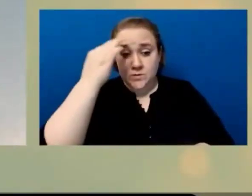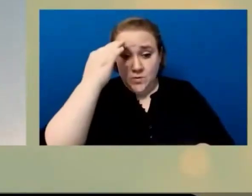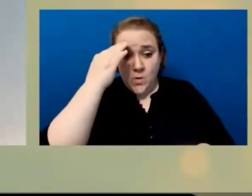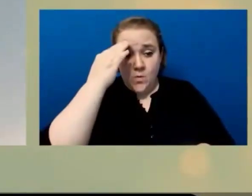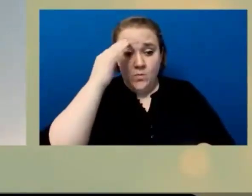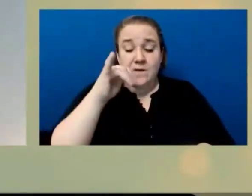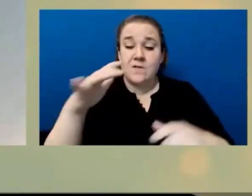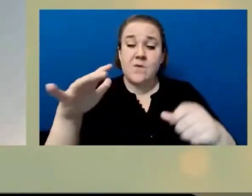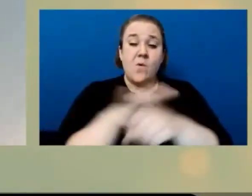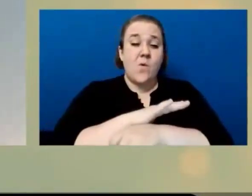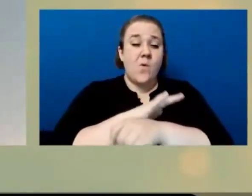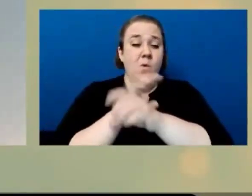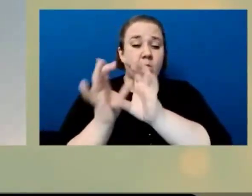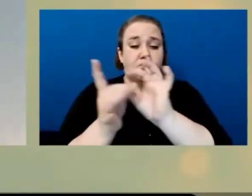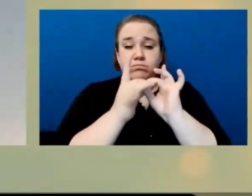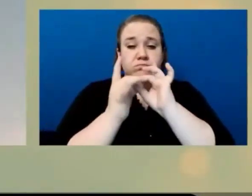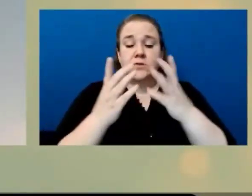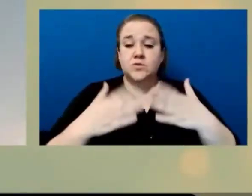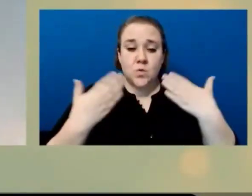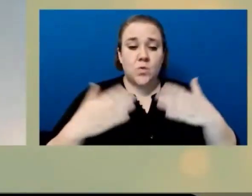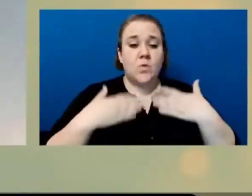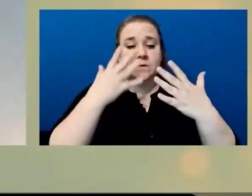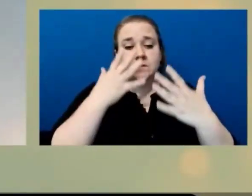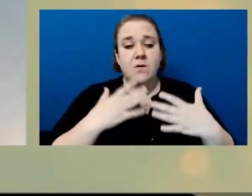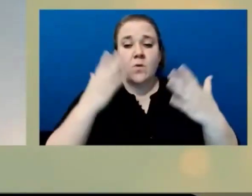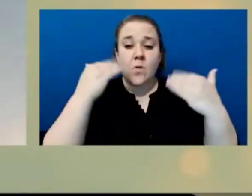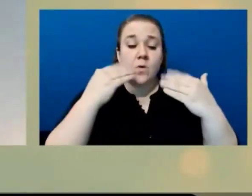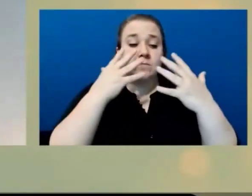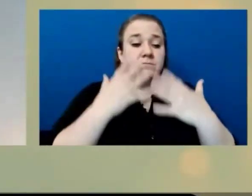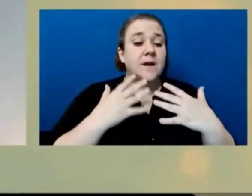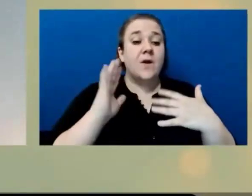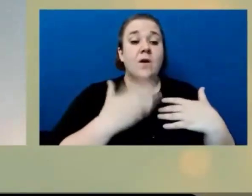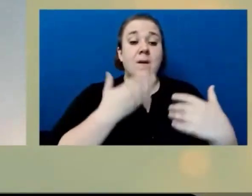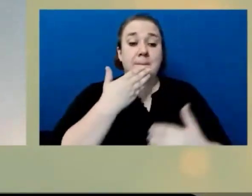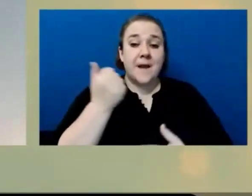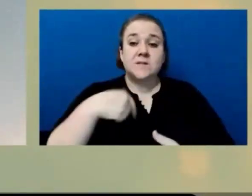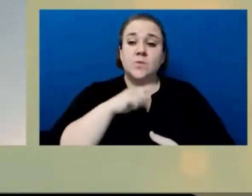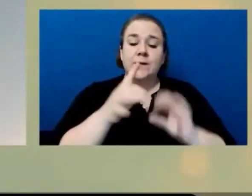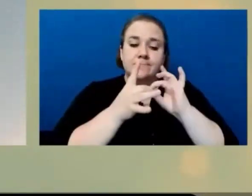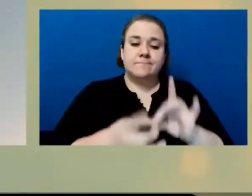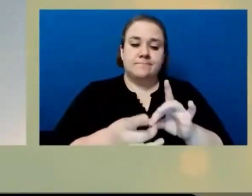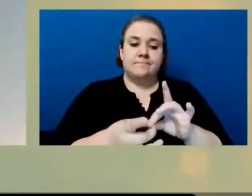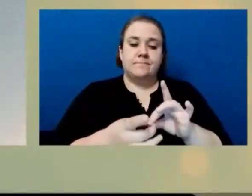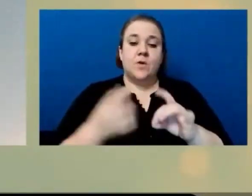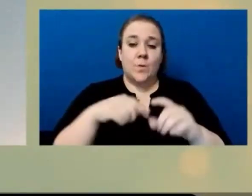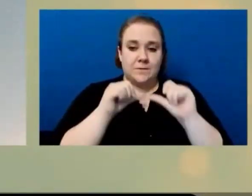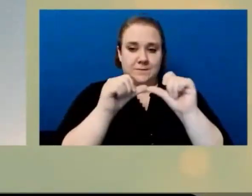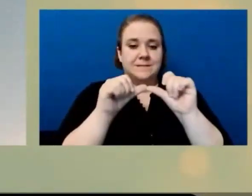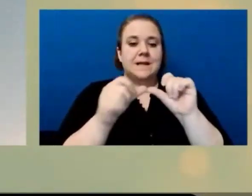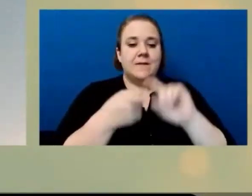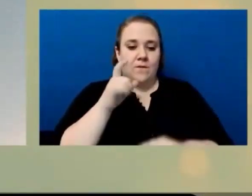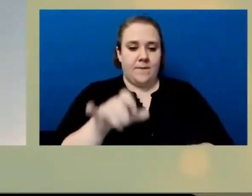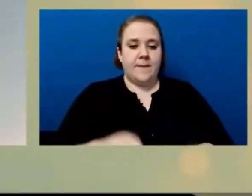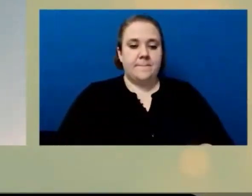because we are learning to mend. because we are willing to cry and